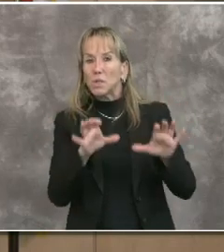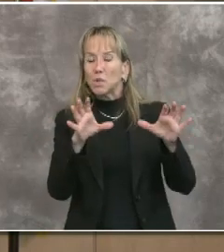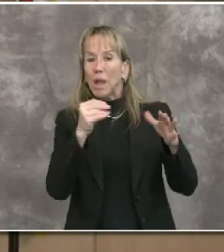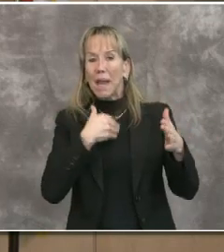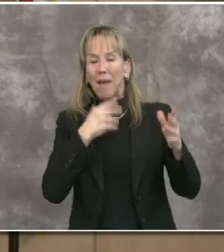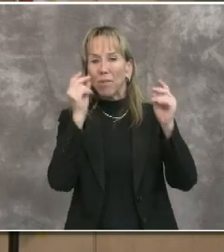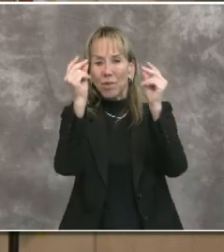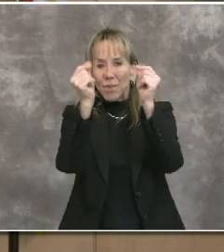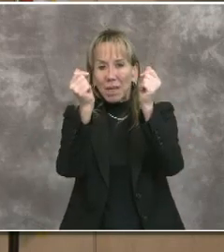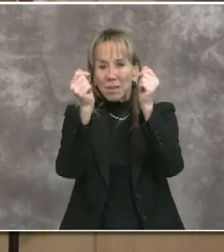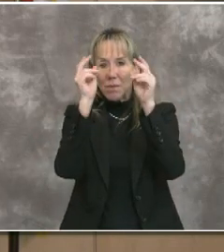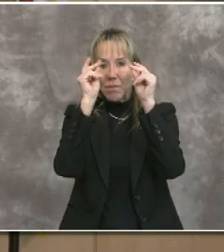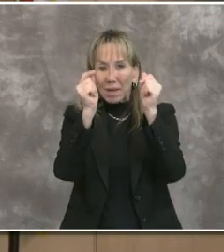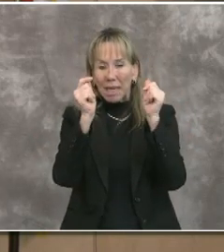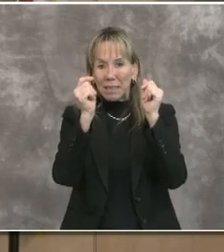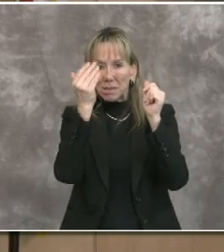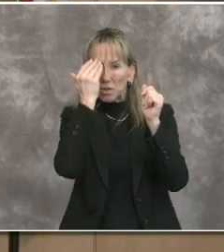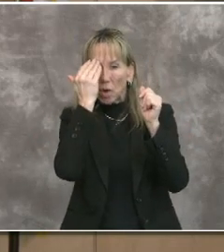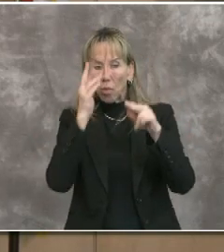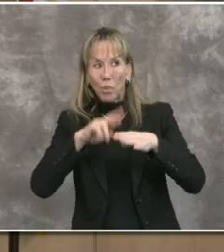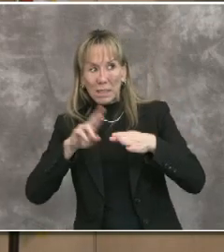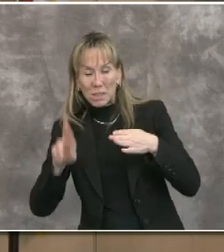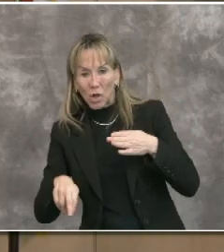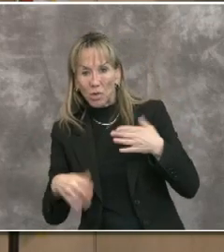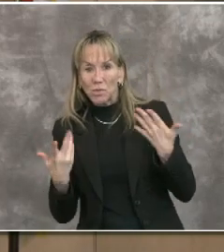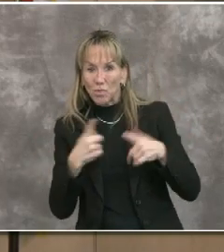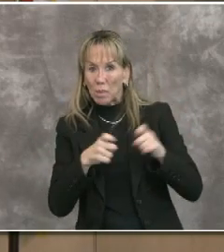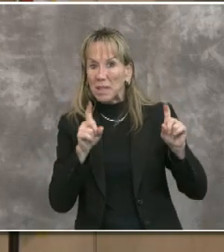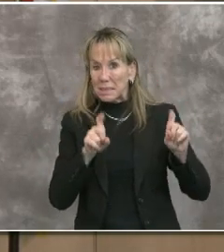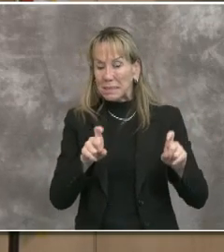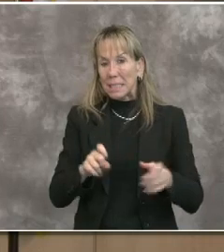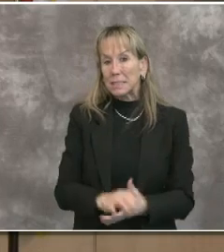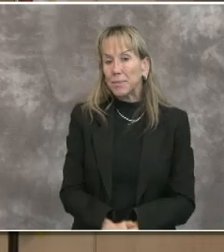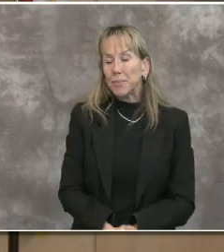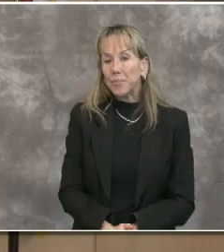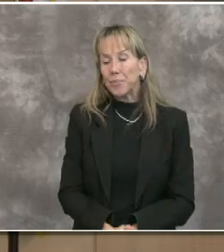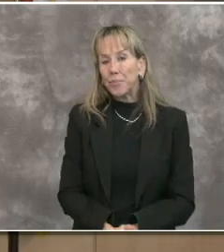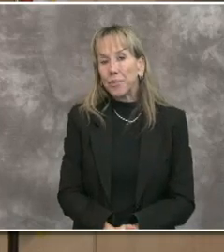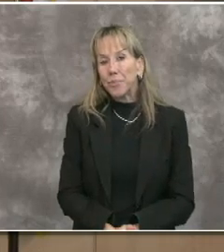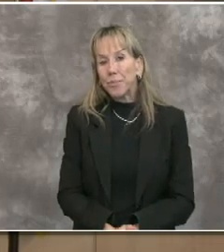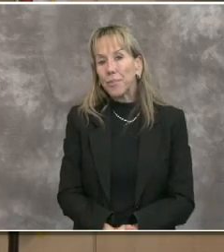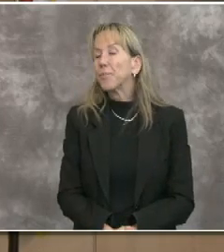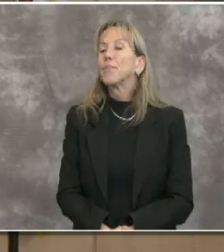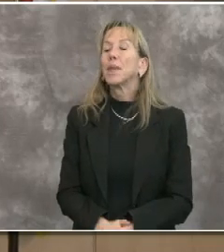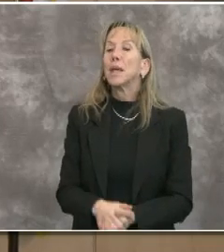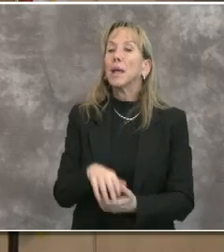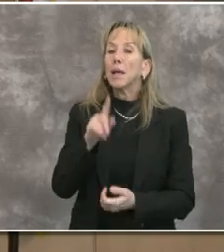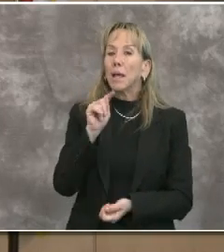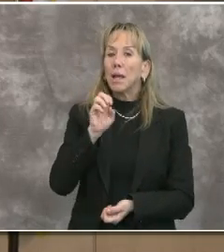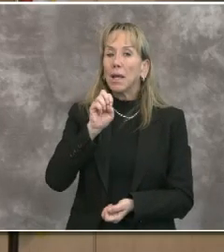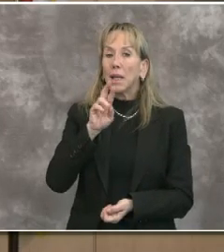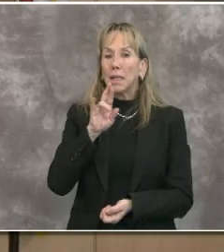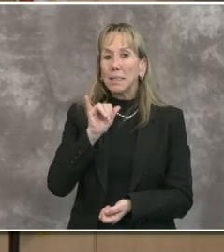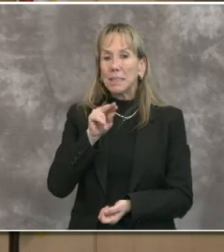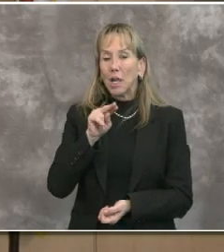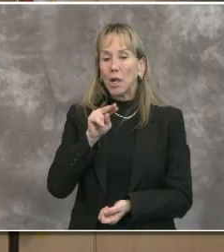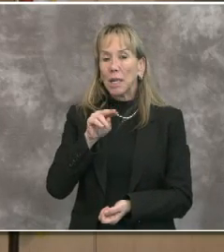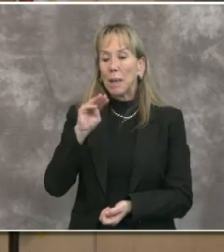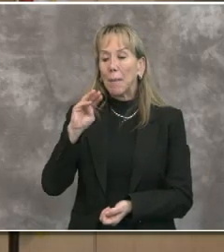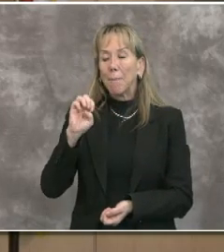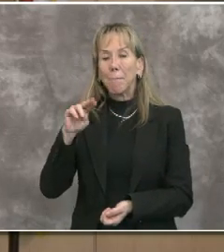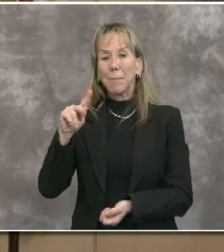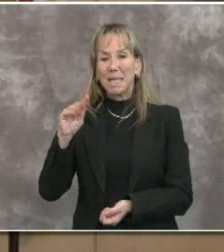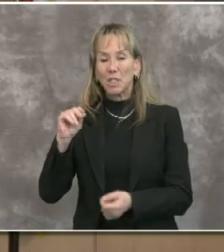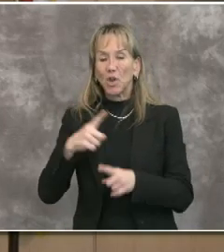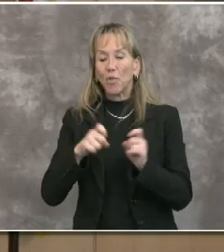access to the test results. Have you stay up there and answer a question from Taryn Mento from KPBS. The county has